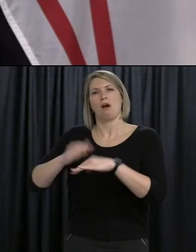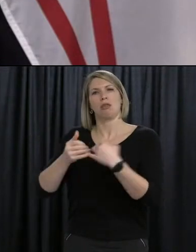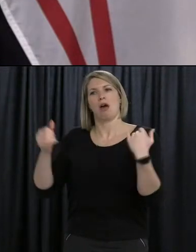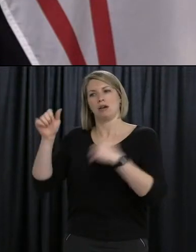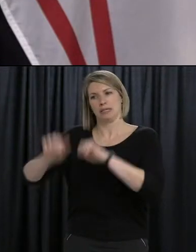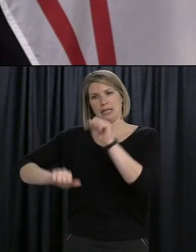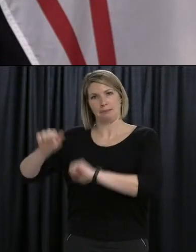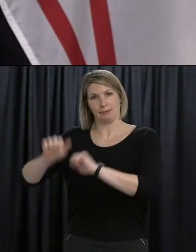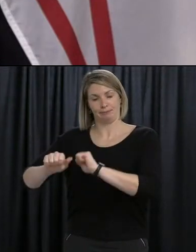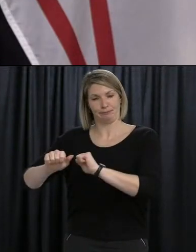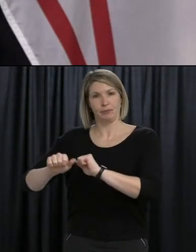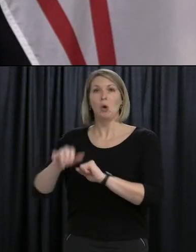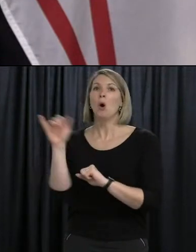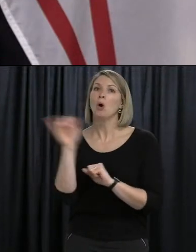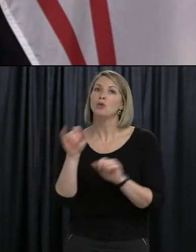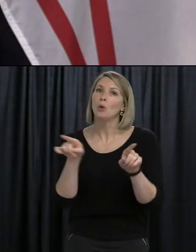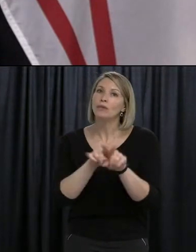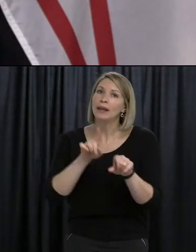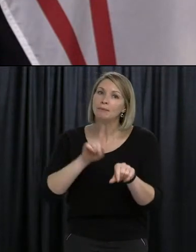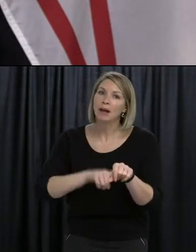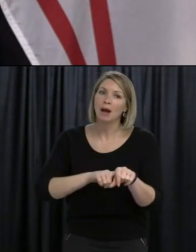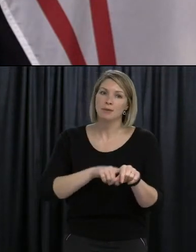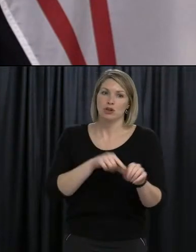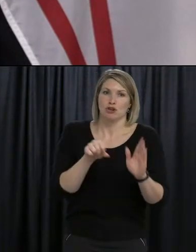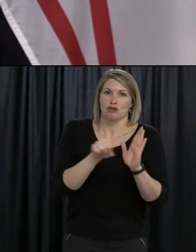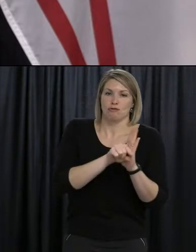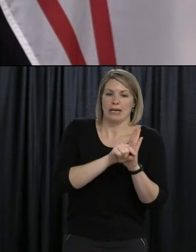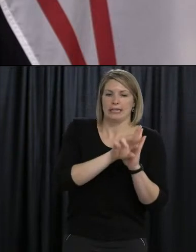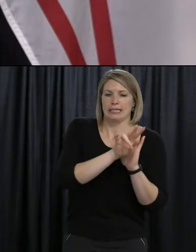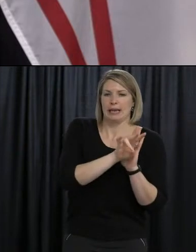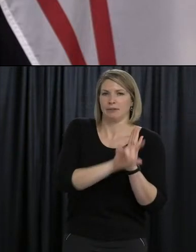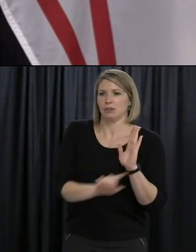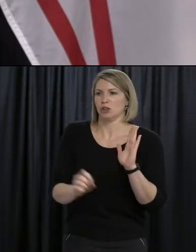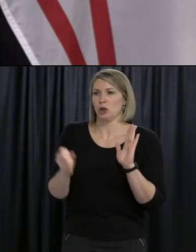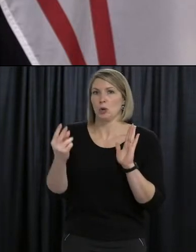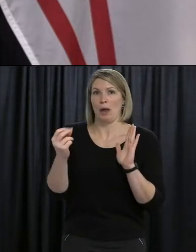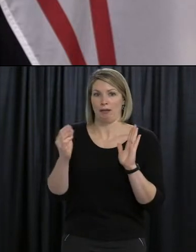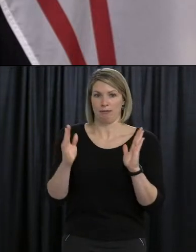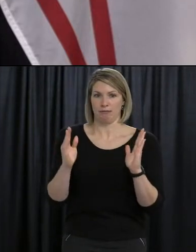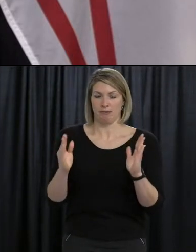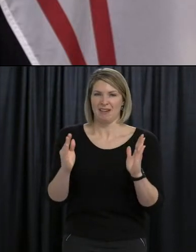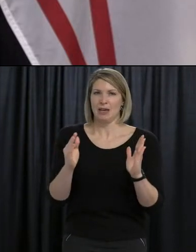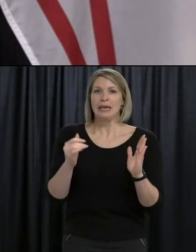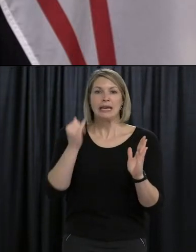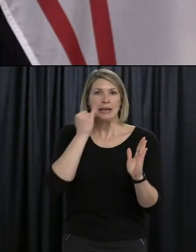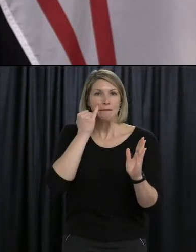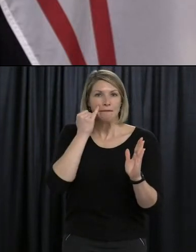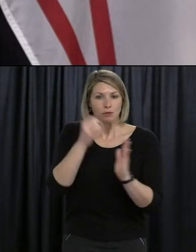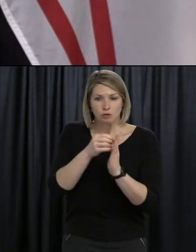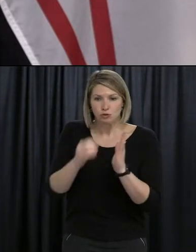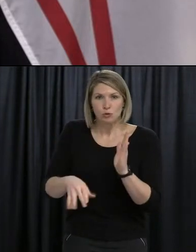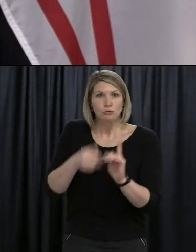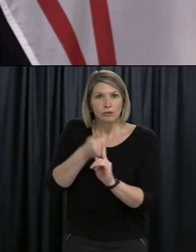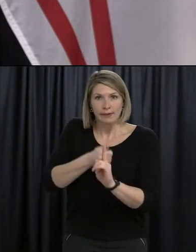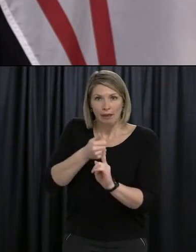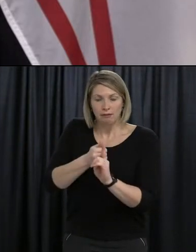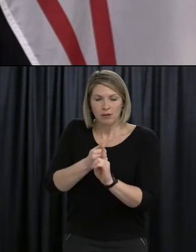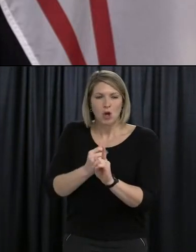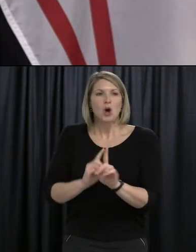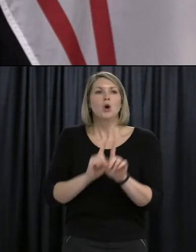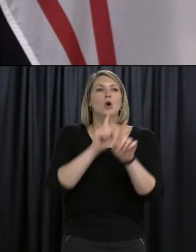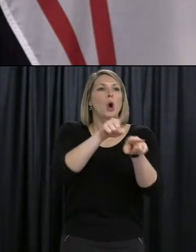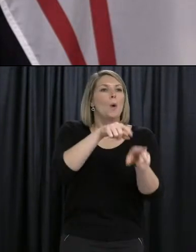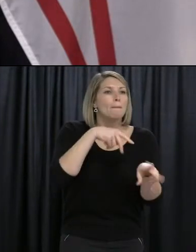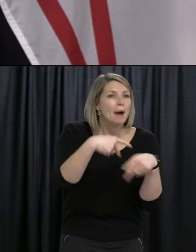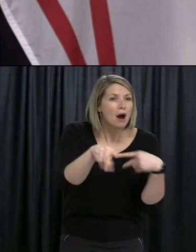Students in grades 7 to 12 and other individuals who attended parties or gatherings of 10 people or more